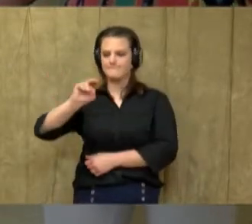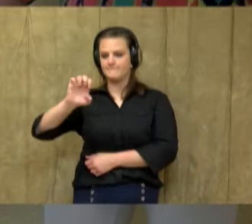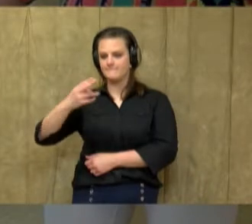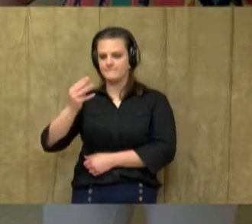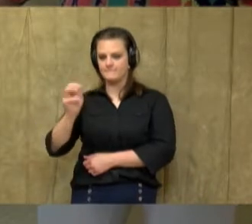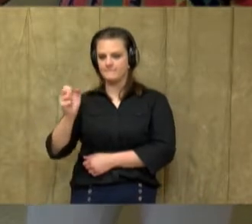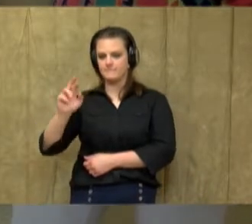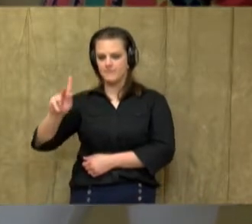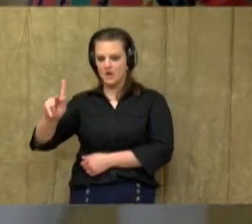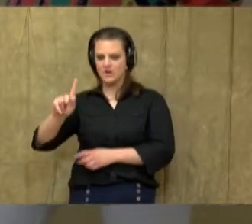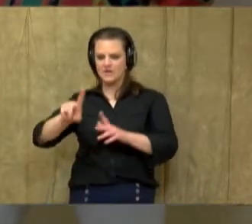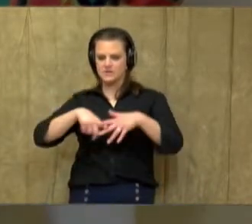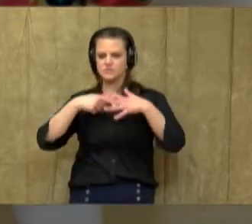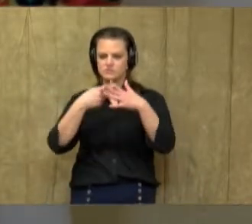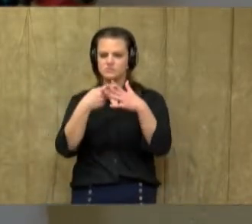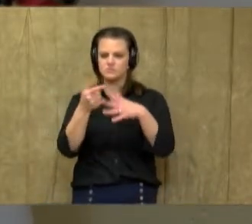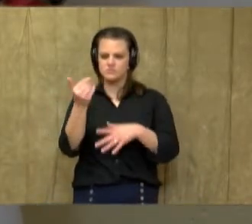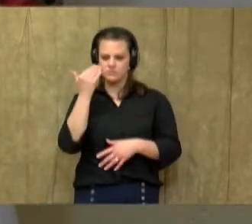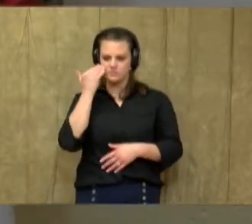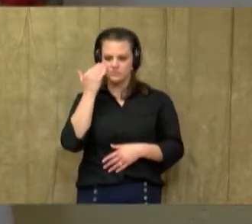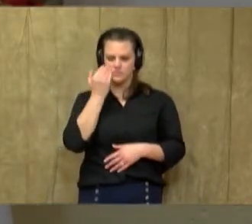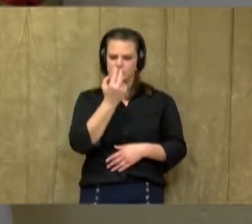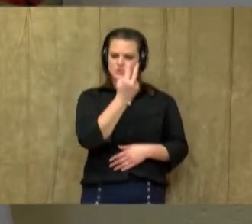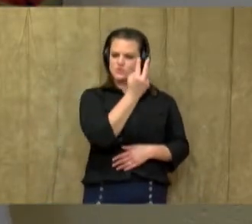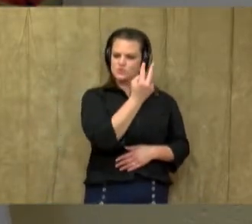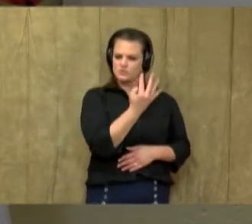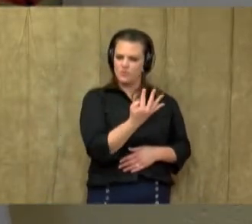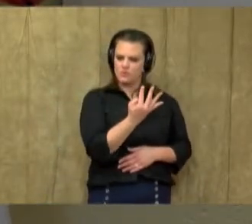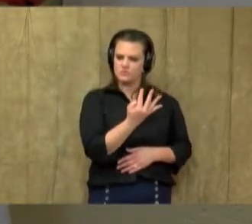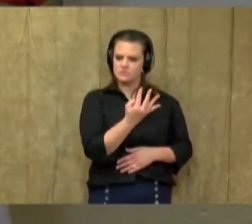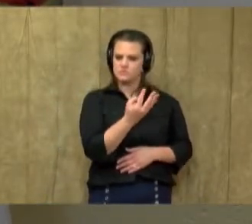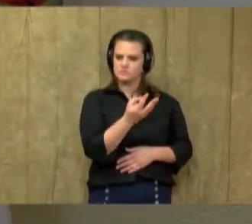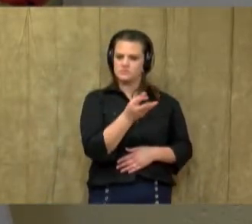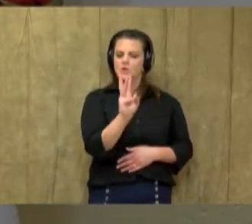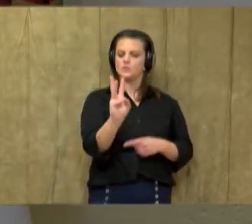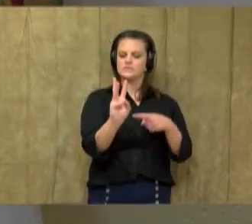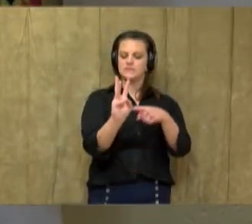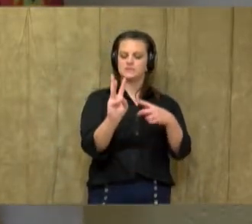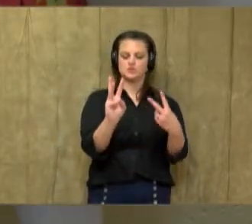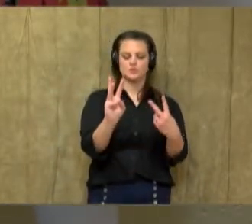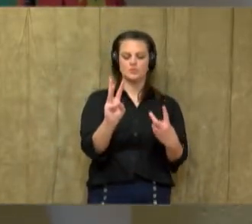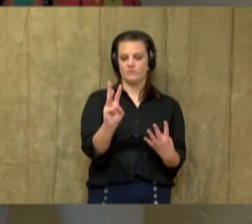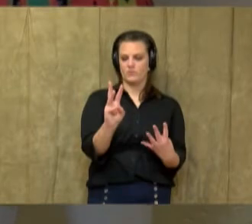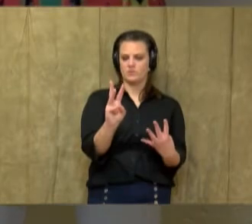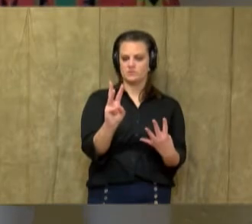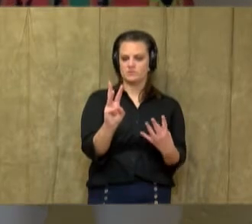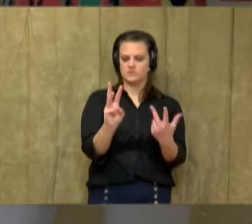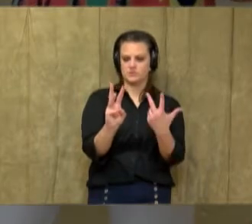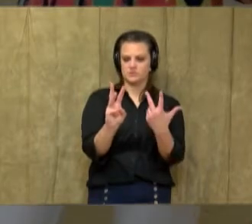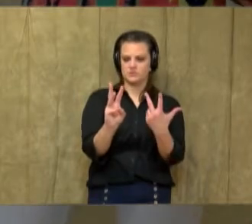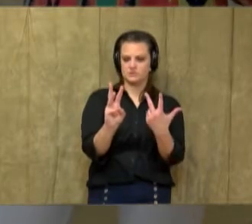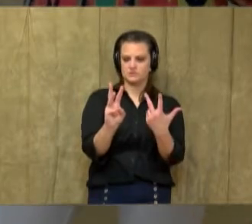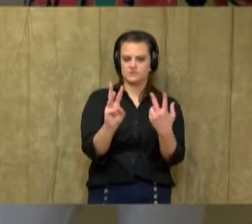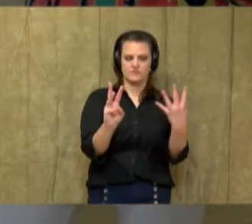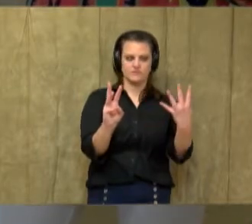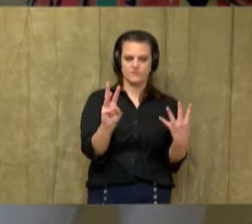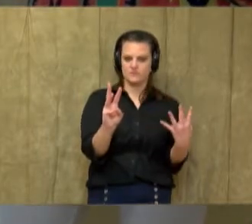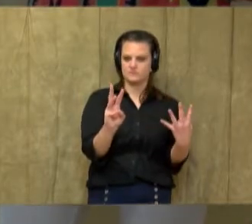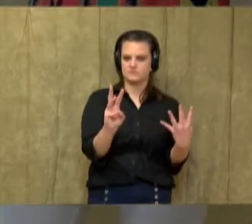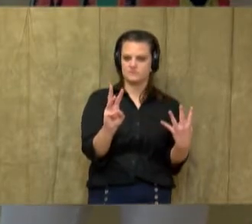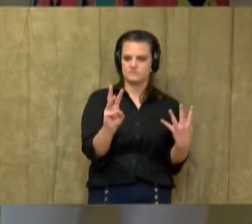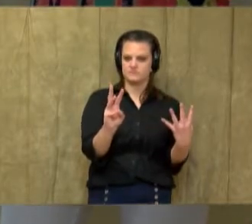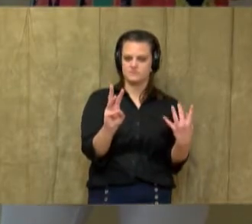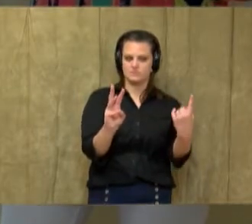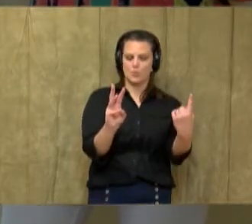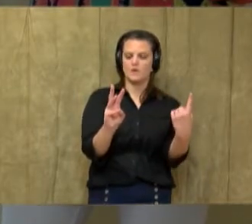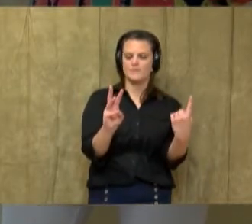beginning? I said that 2/4 or half of 6 is 3, and 4/4